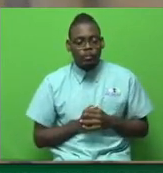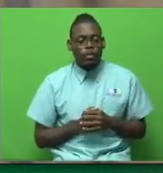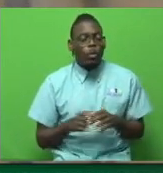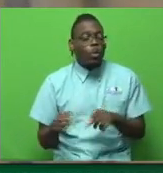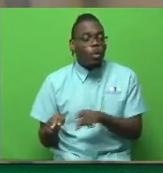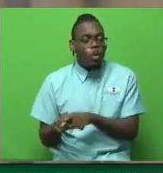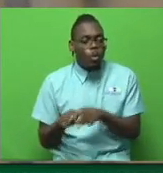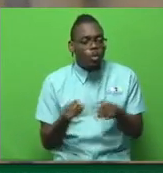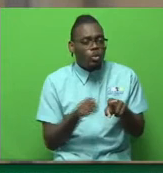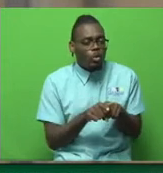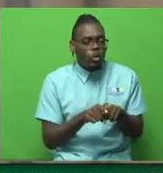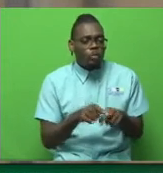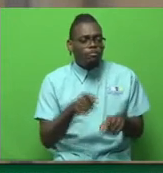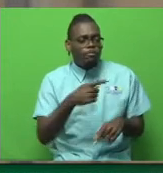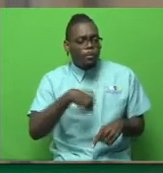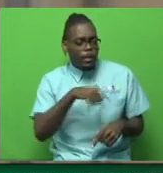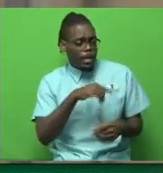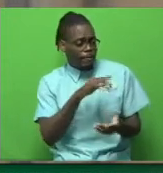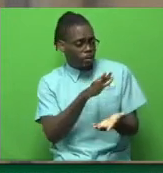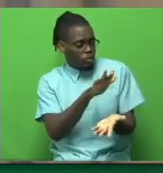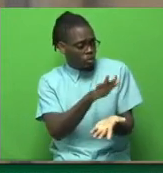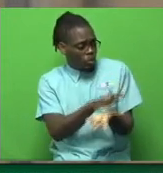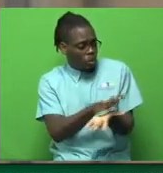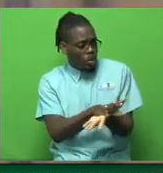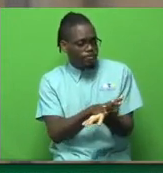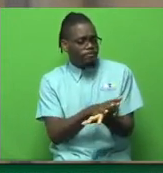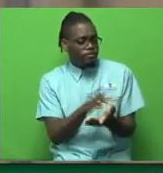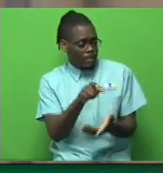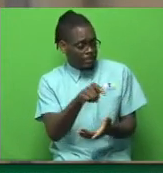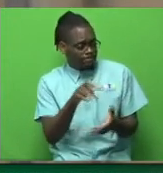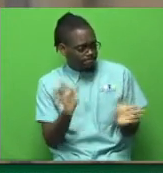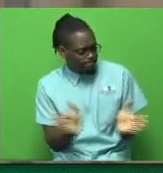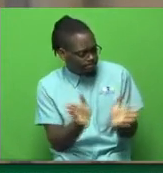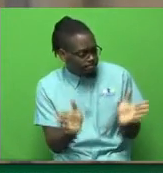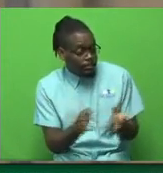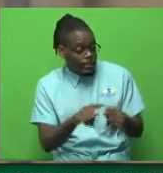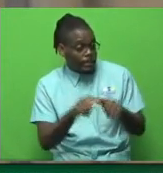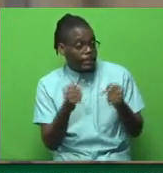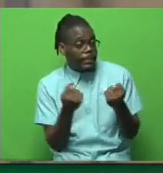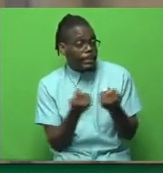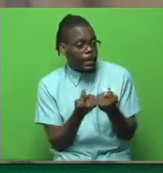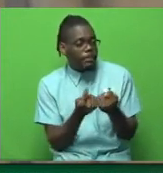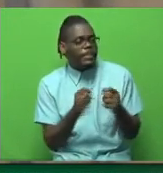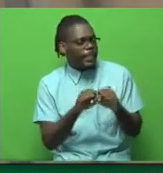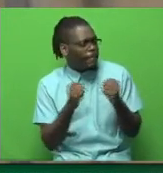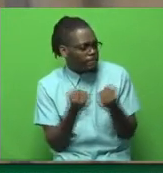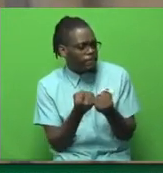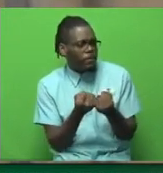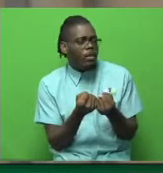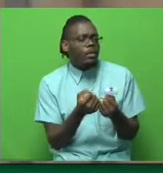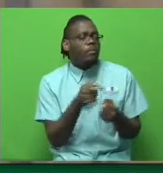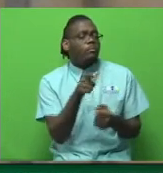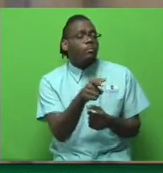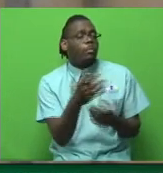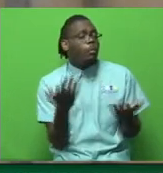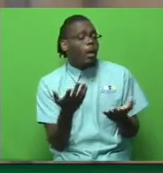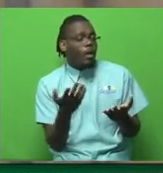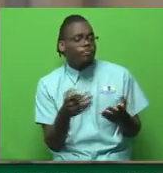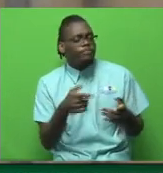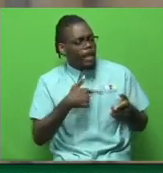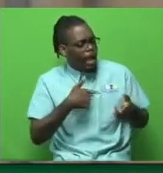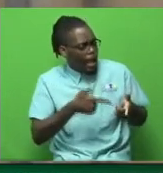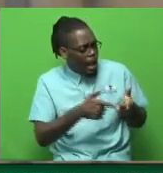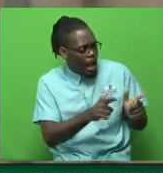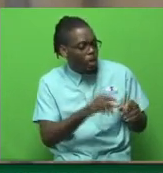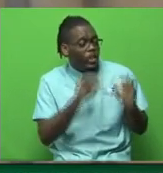this is an important part of the school-based management system that allows the teachers to take a look at what's happening in the